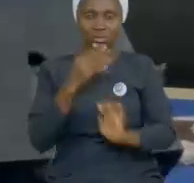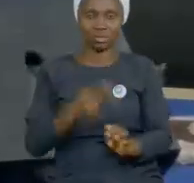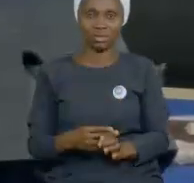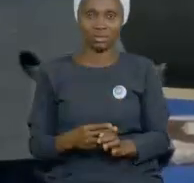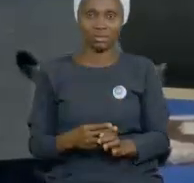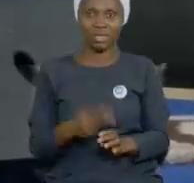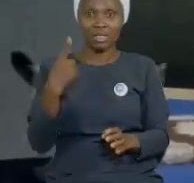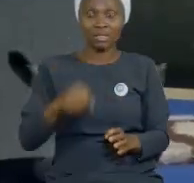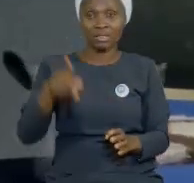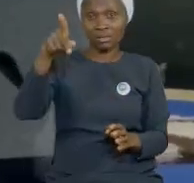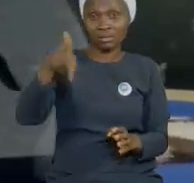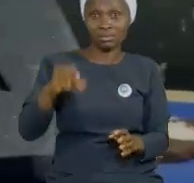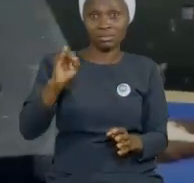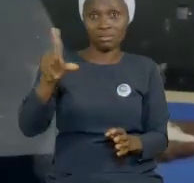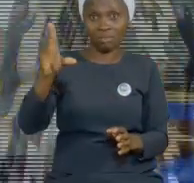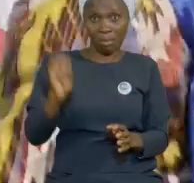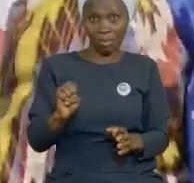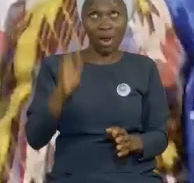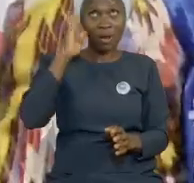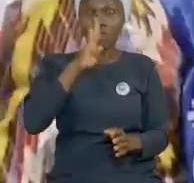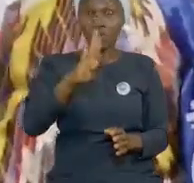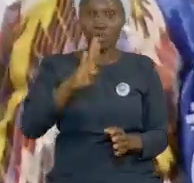be operated by the Lord tonight.